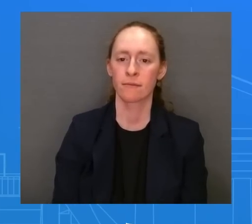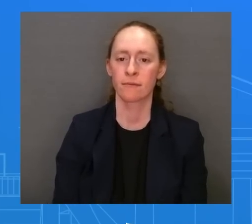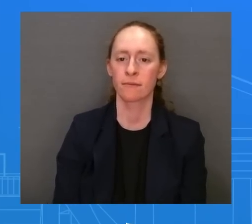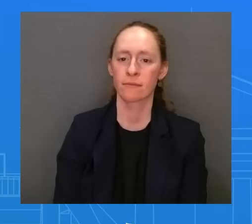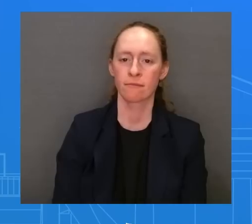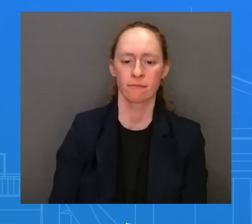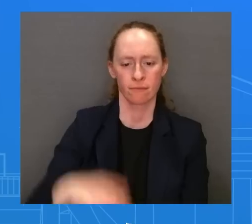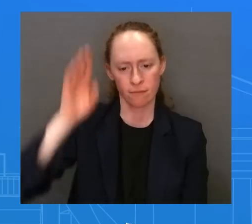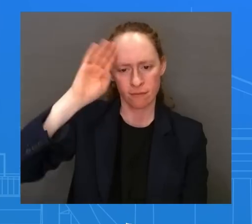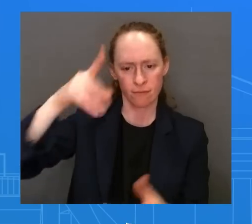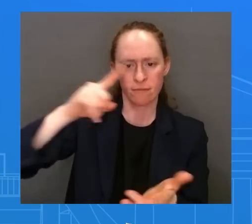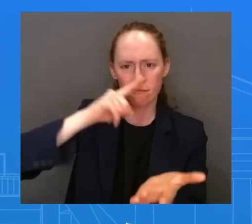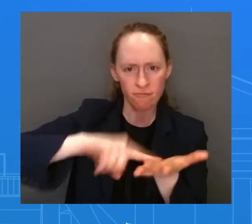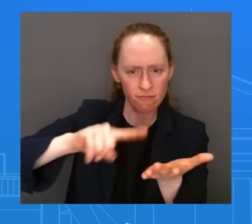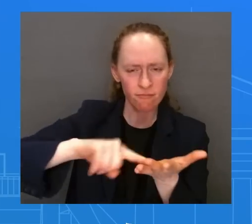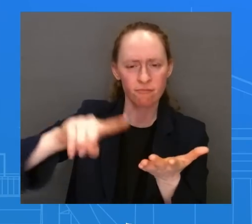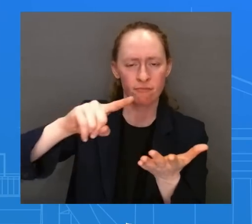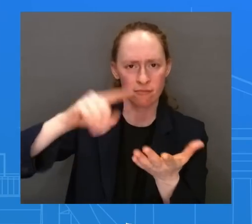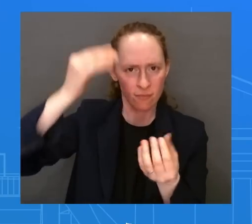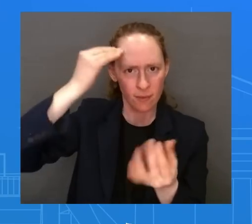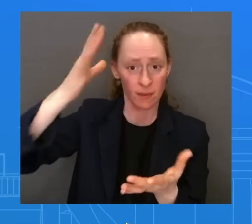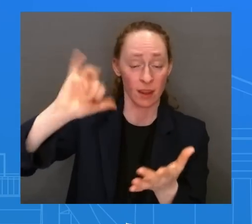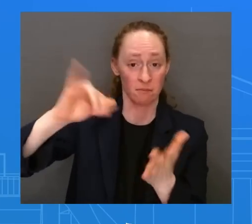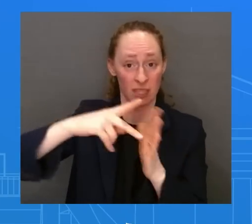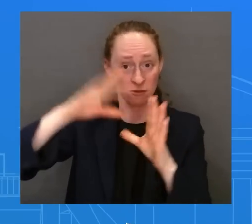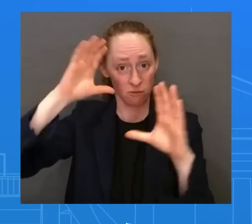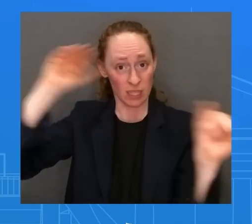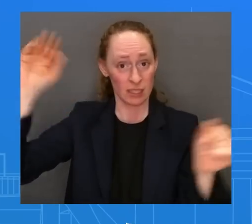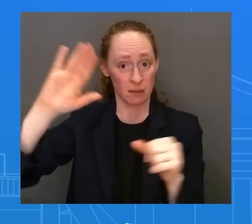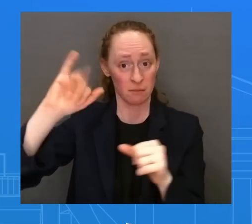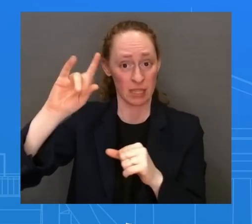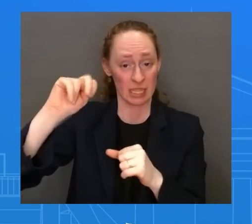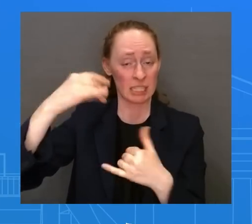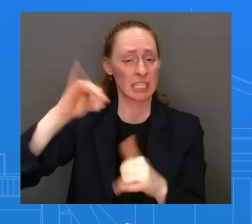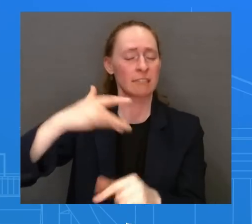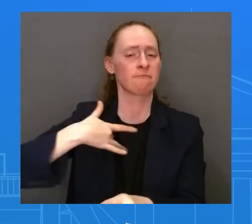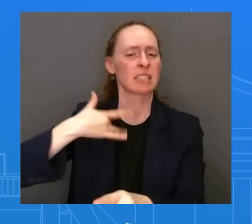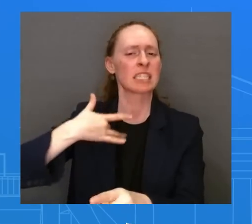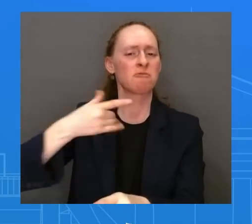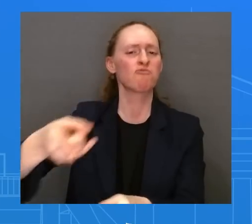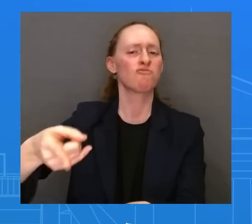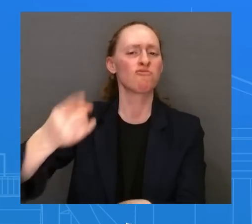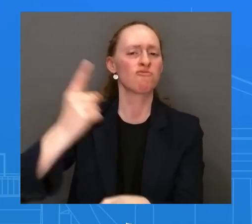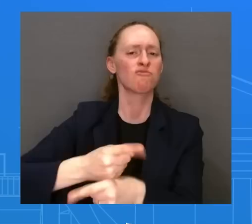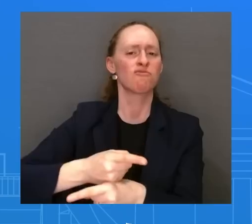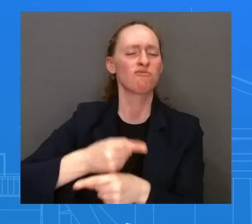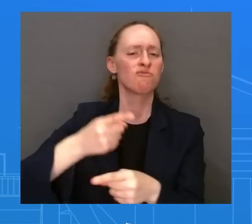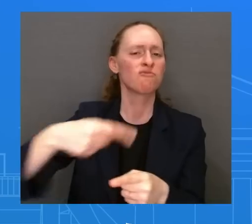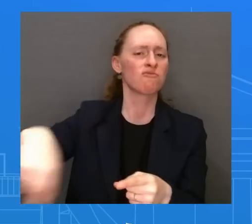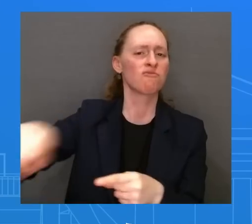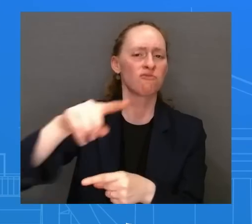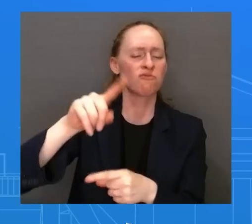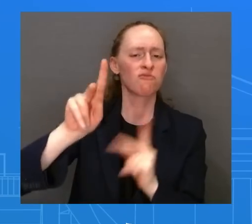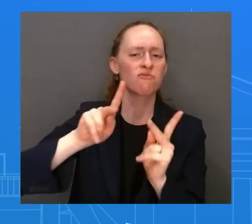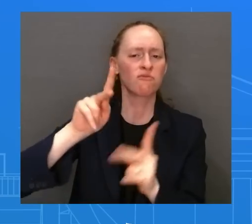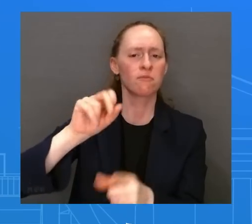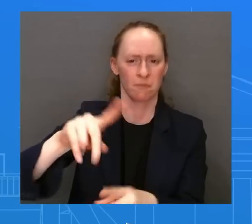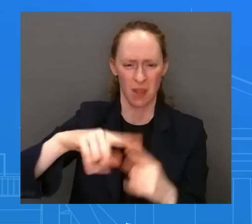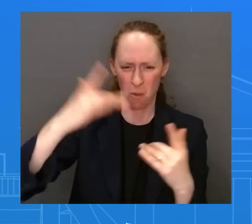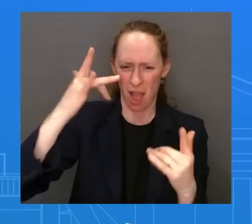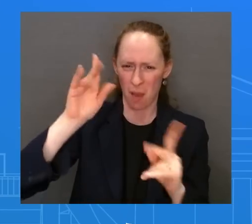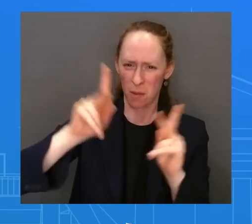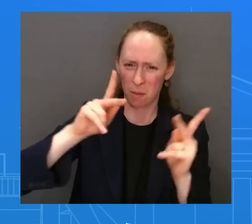the advice which is pointed out in the summary why should the American people have confidence in all of those National Security advisors given